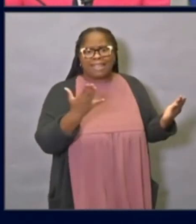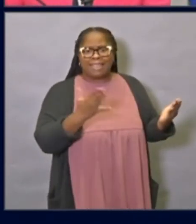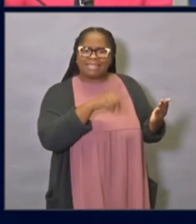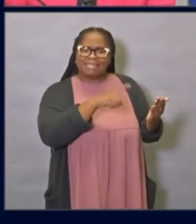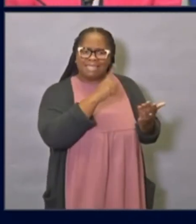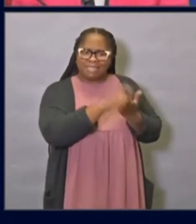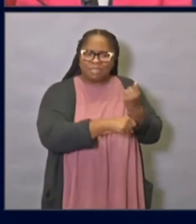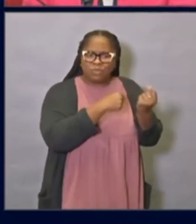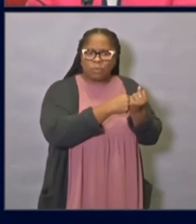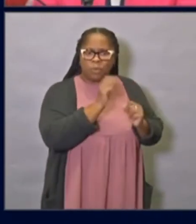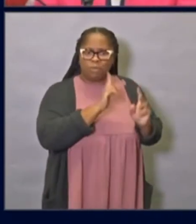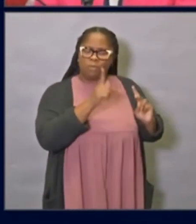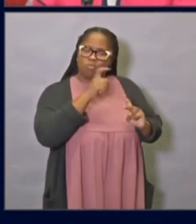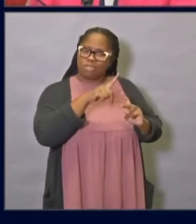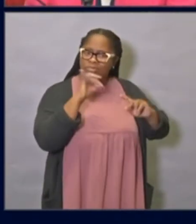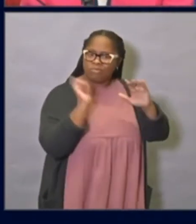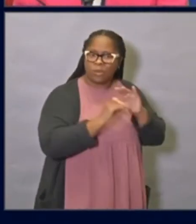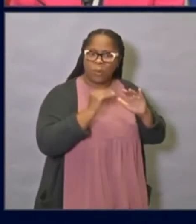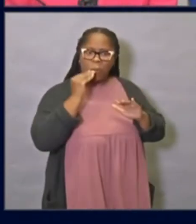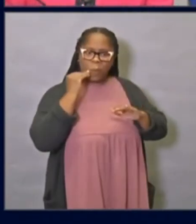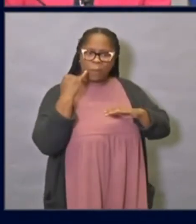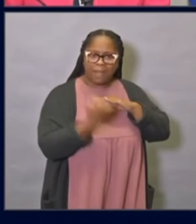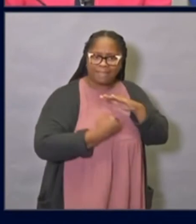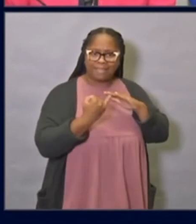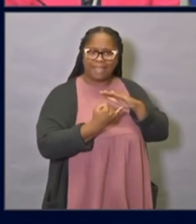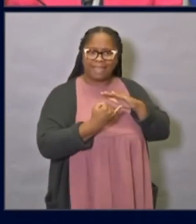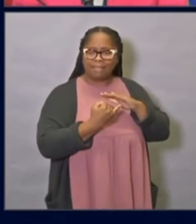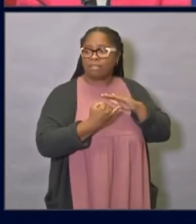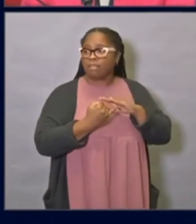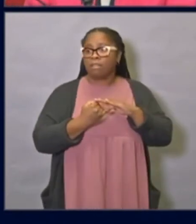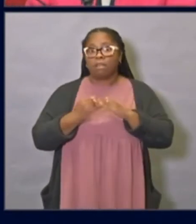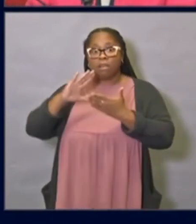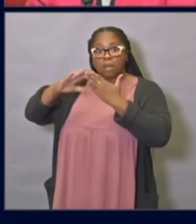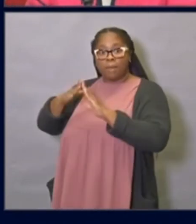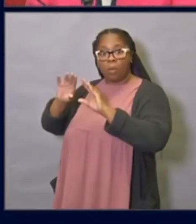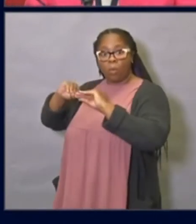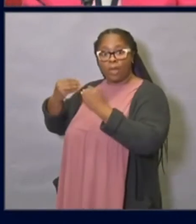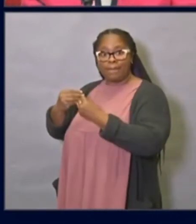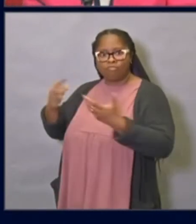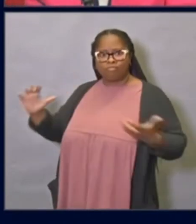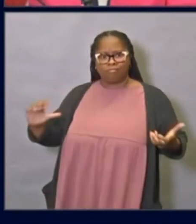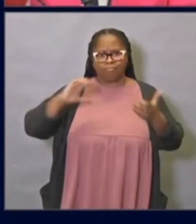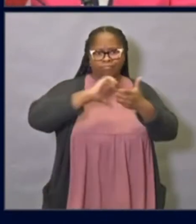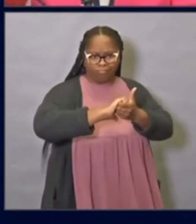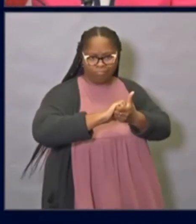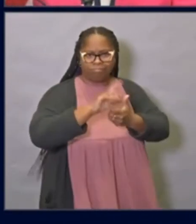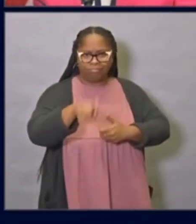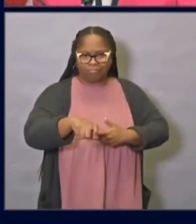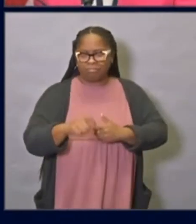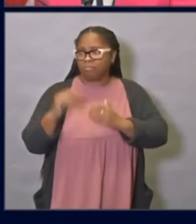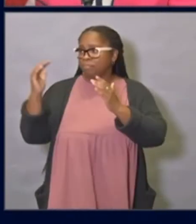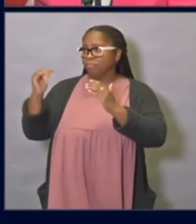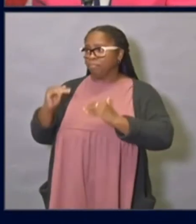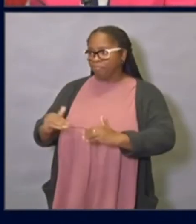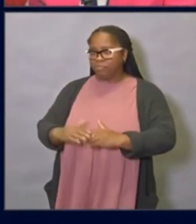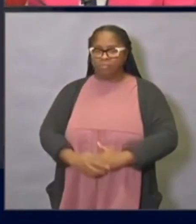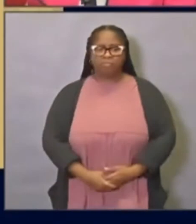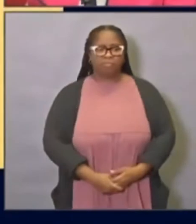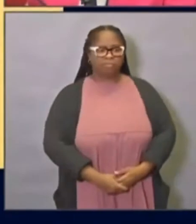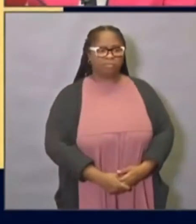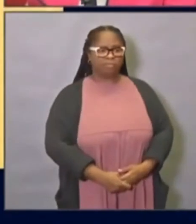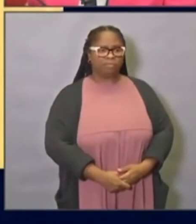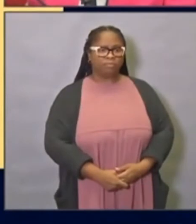quarantine or isolate, and partnering with our trusted community organizations. Next slide, please.